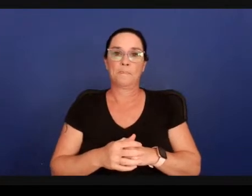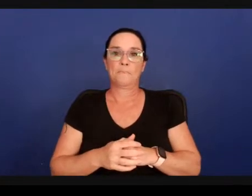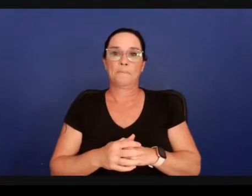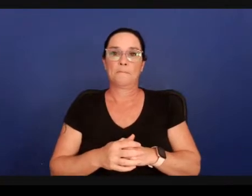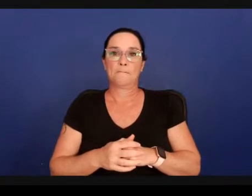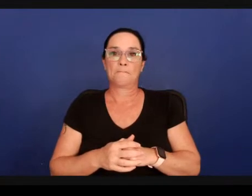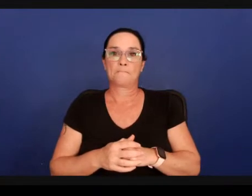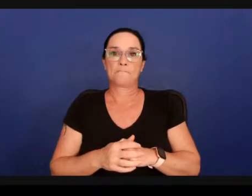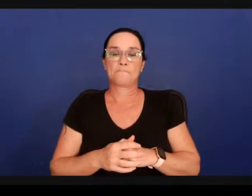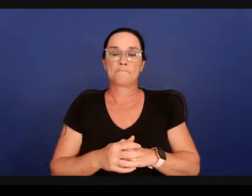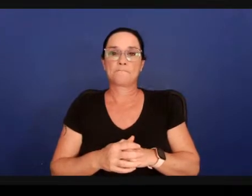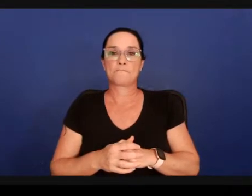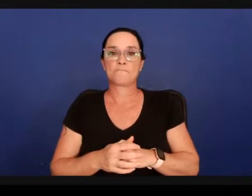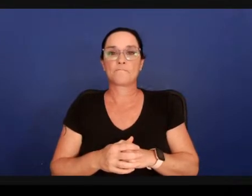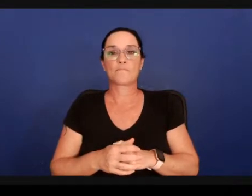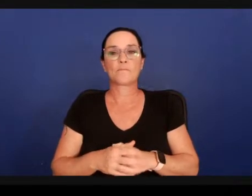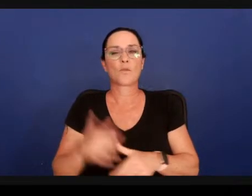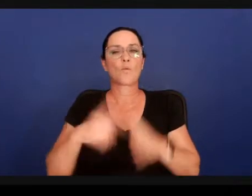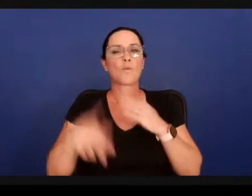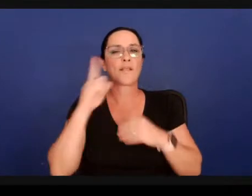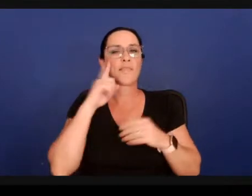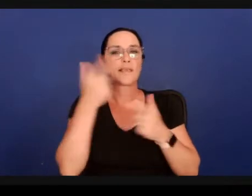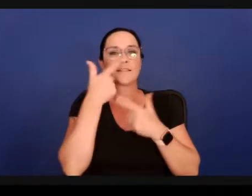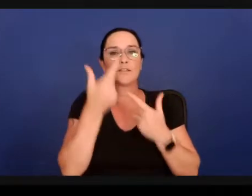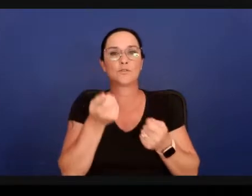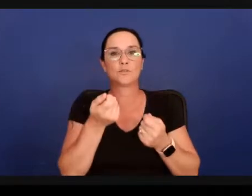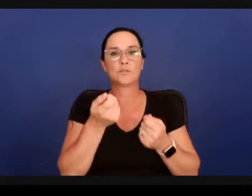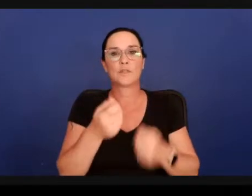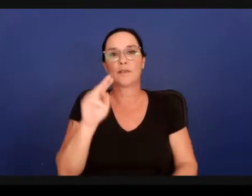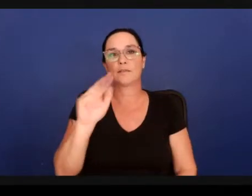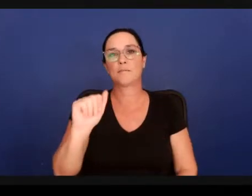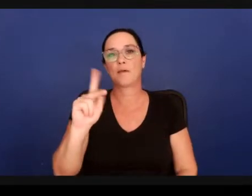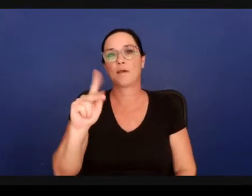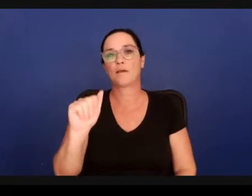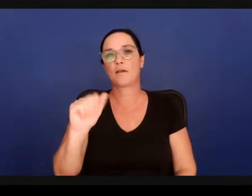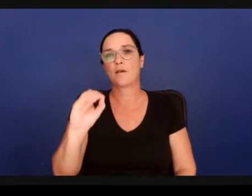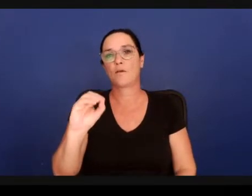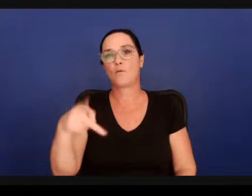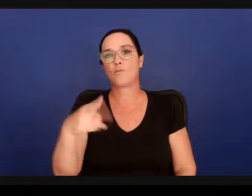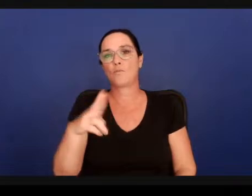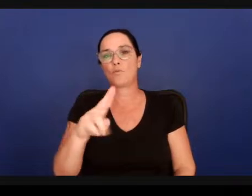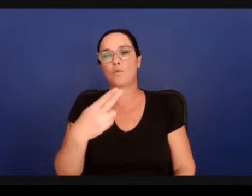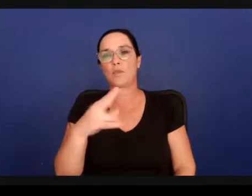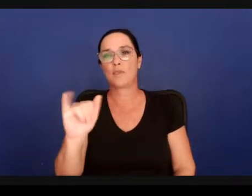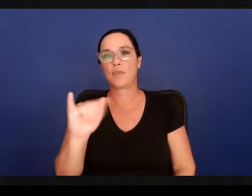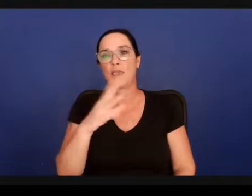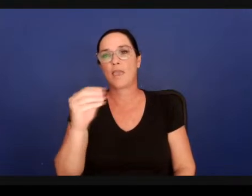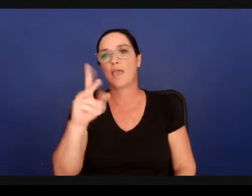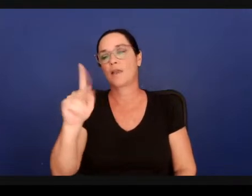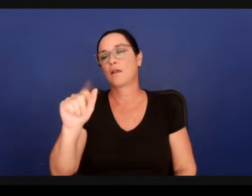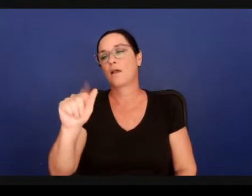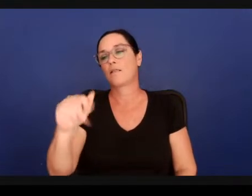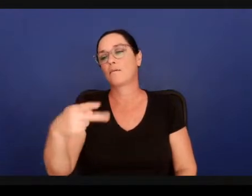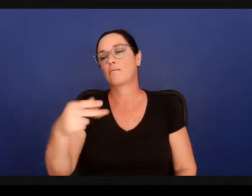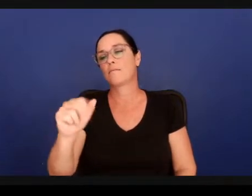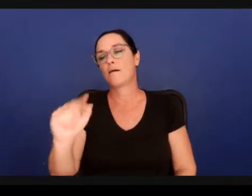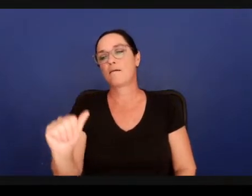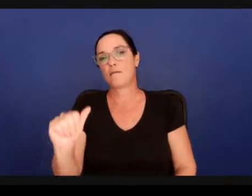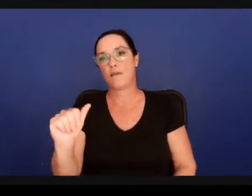Where it gets interesting is Makaupuhi and Kalapana Trail. These are stations that are on the south flank, just south of the rift